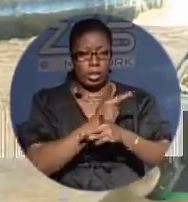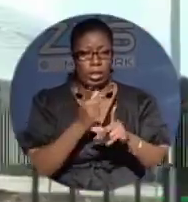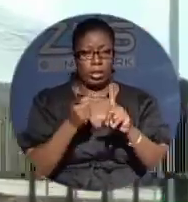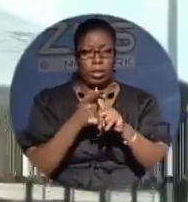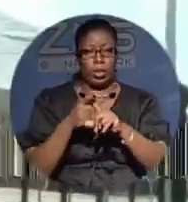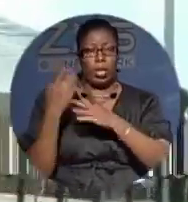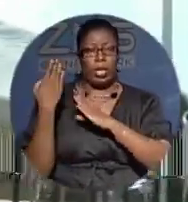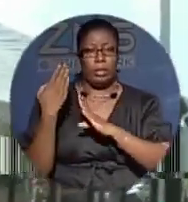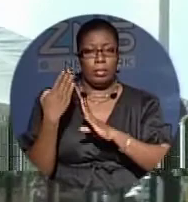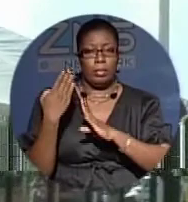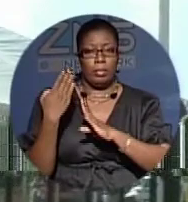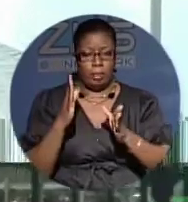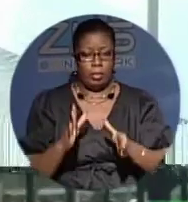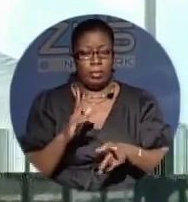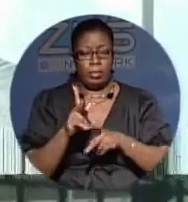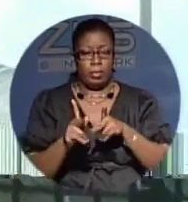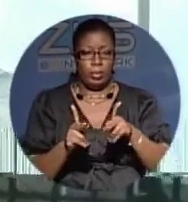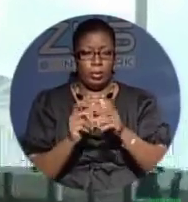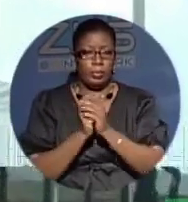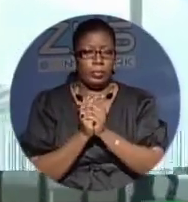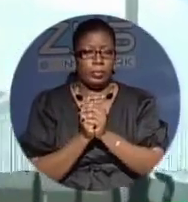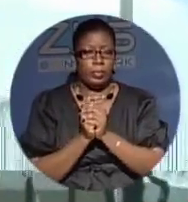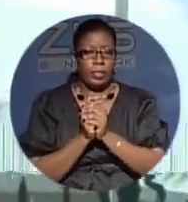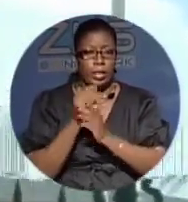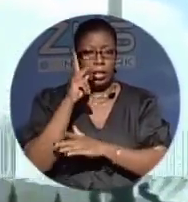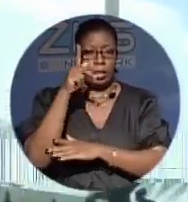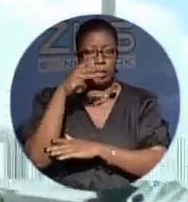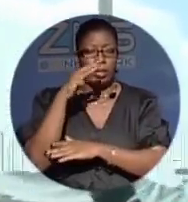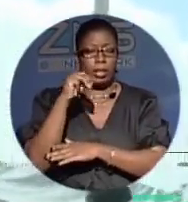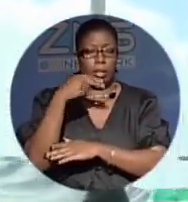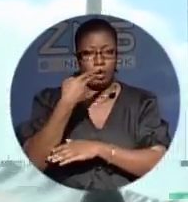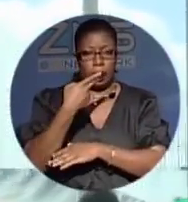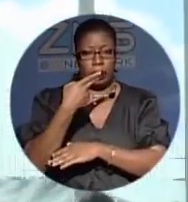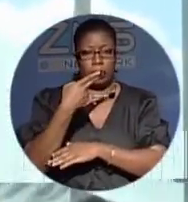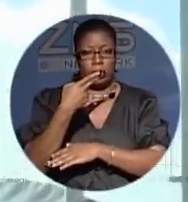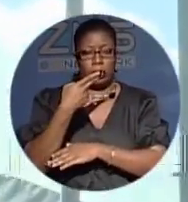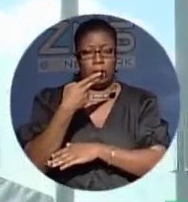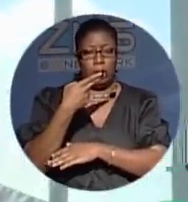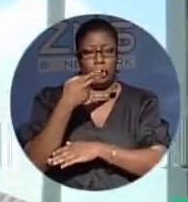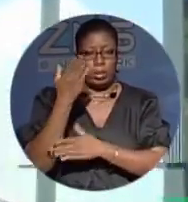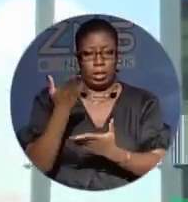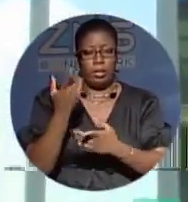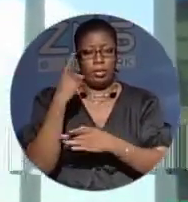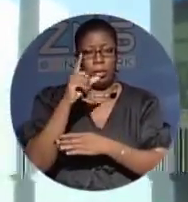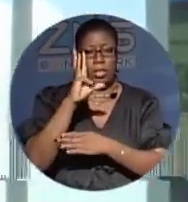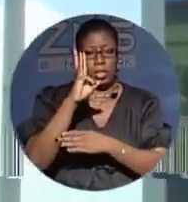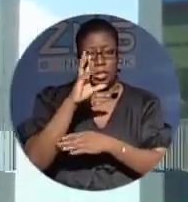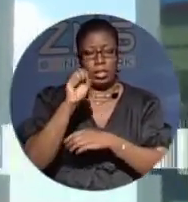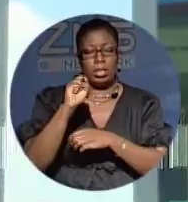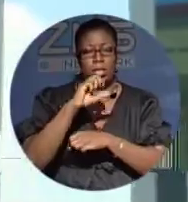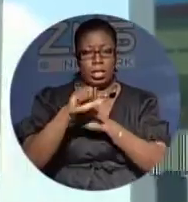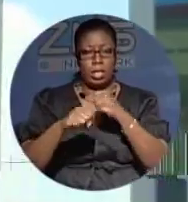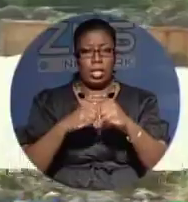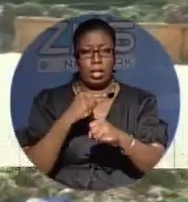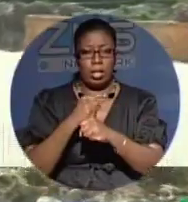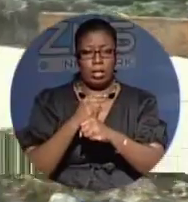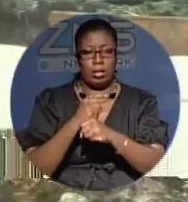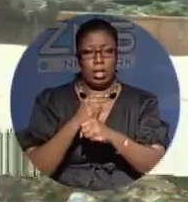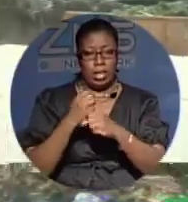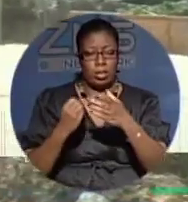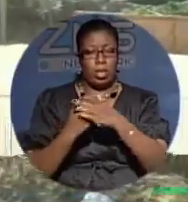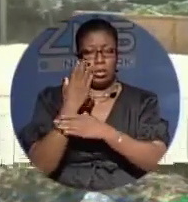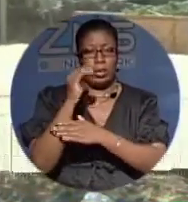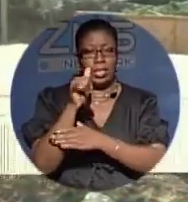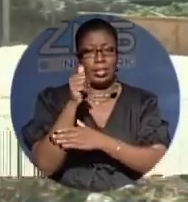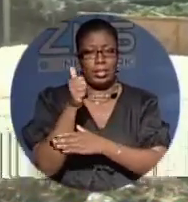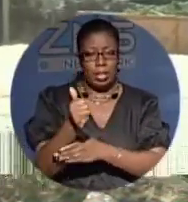people. The Princess Margaret Hospital has been in existence for almost 60 years and has far outgrown itself.